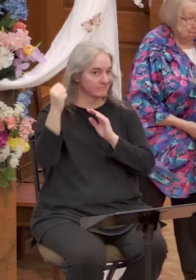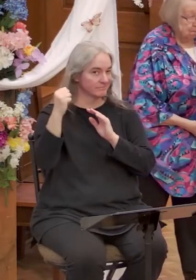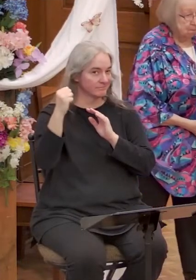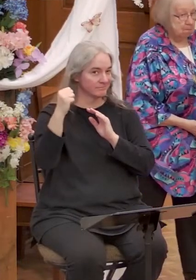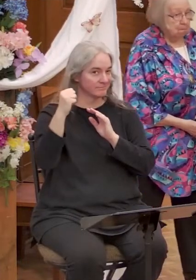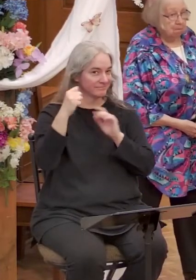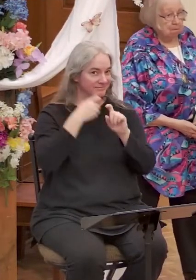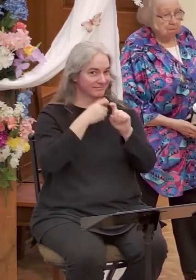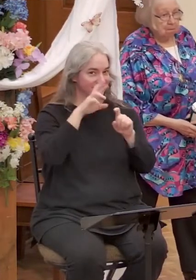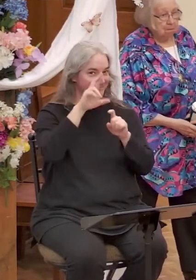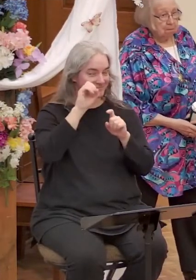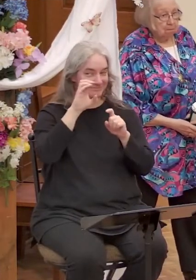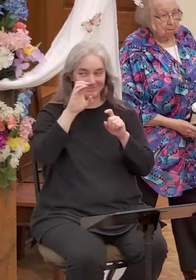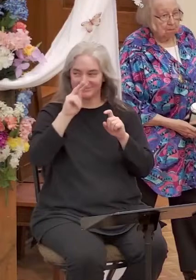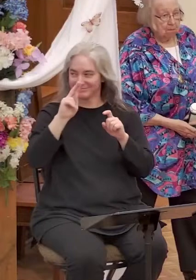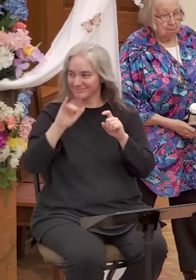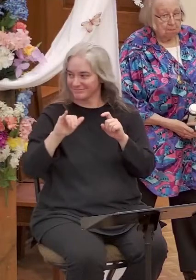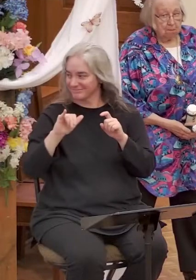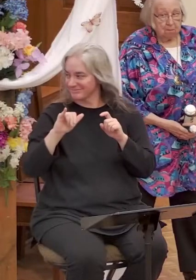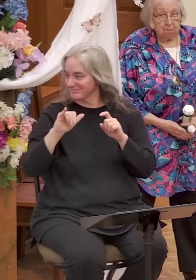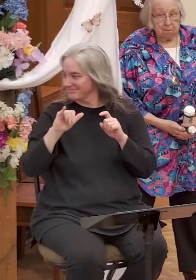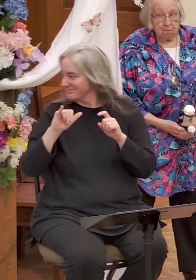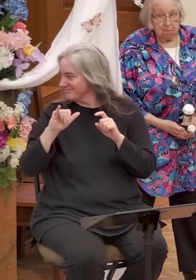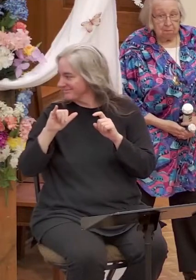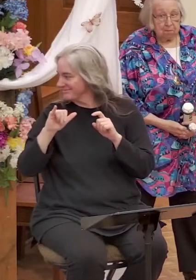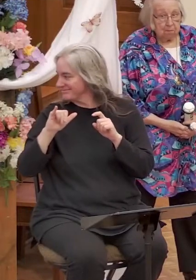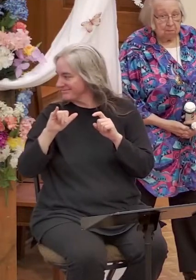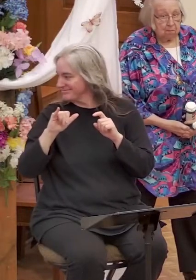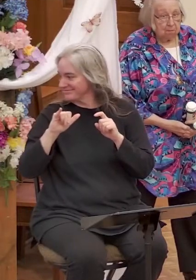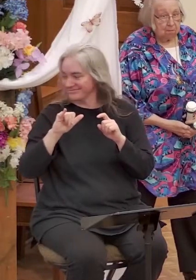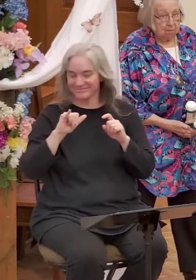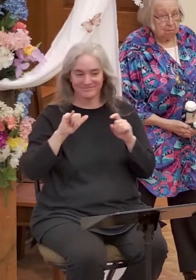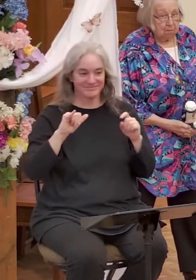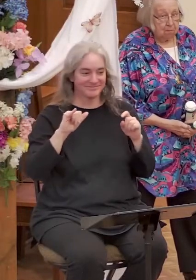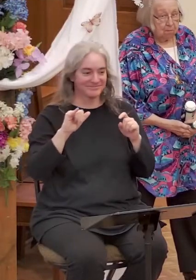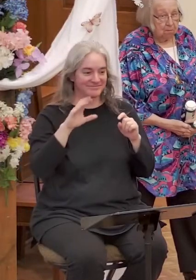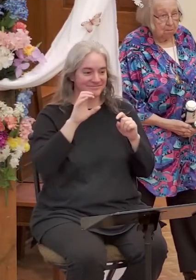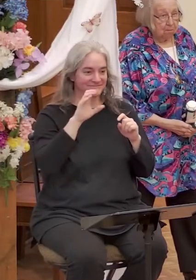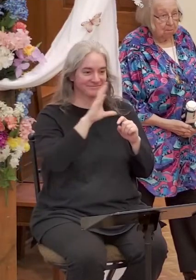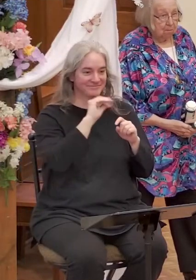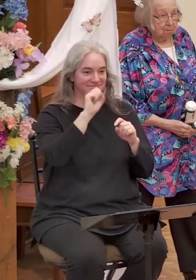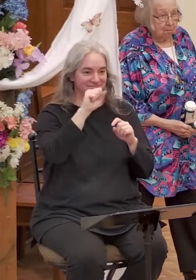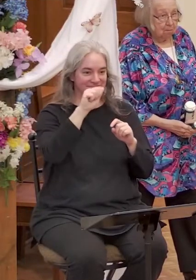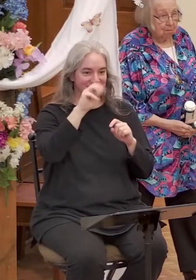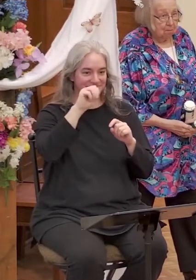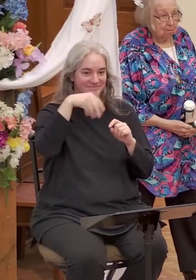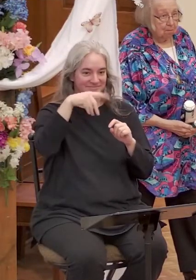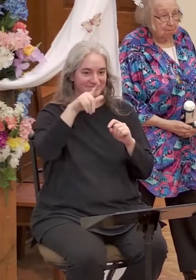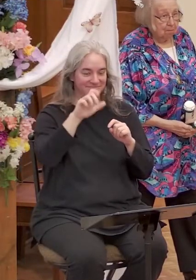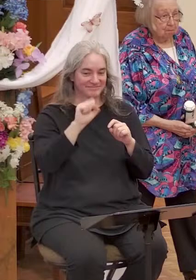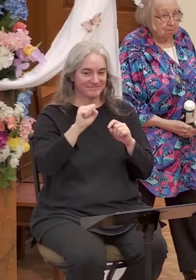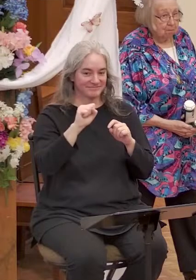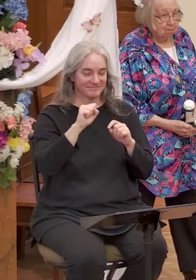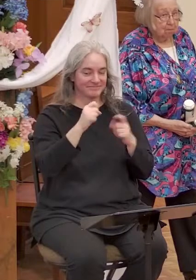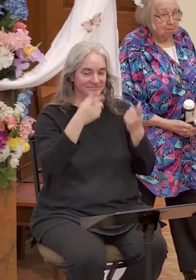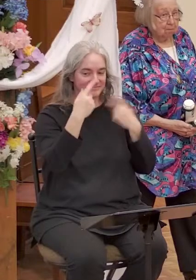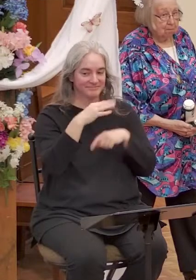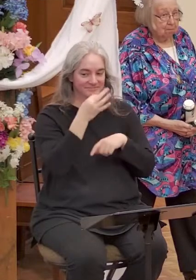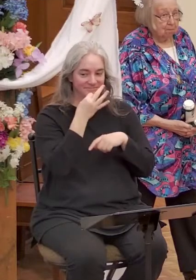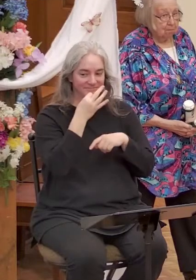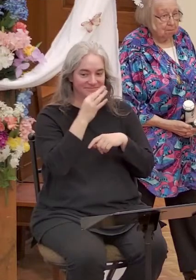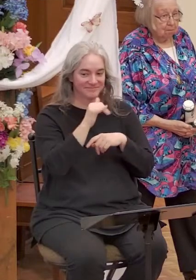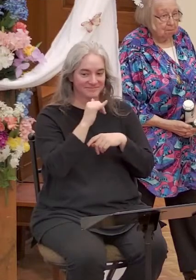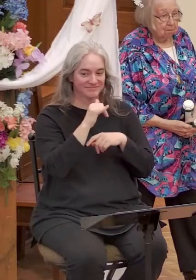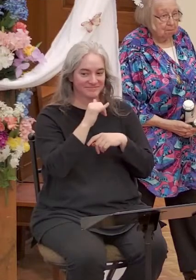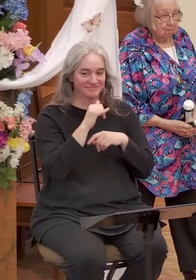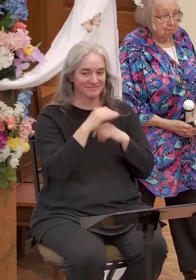we'll get some samples. So you can also feel the material, but I haven't gotten there yet. So we're starting.